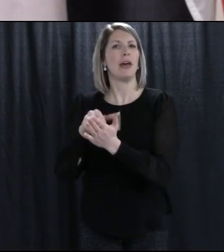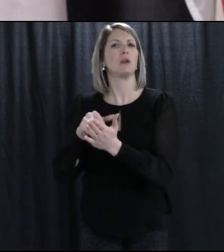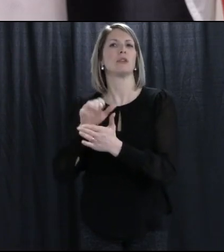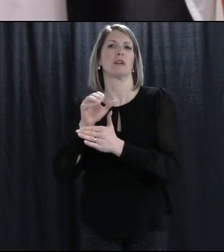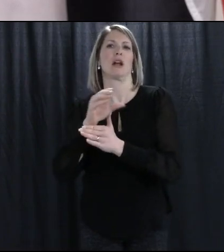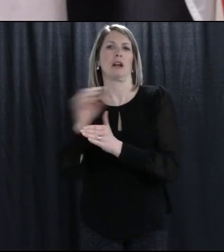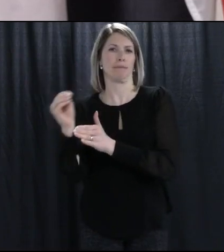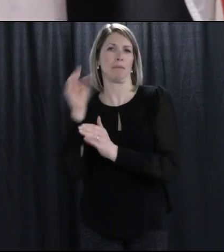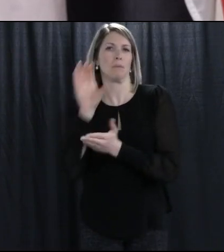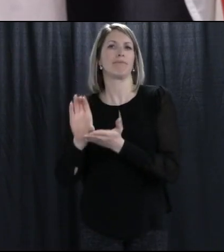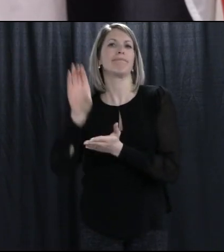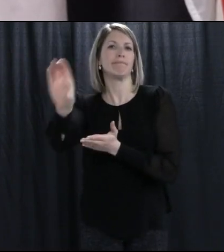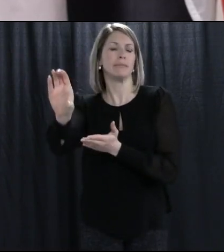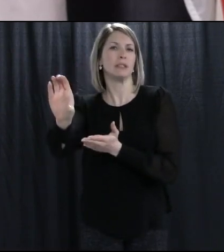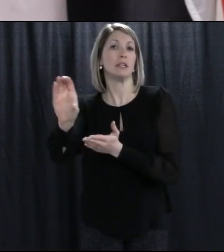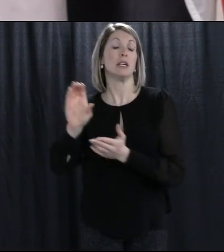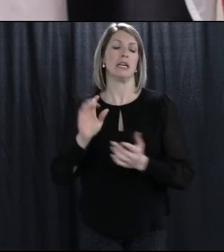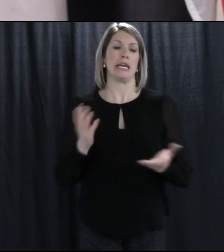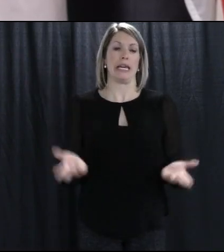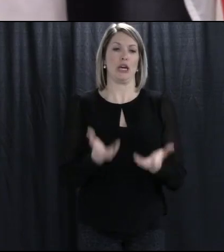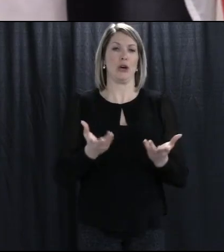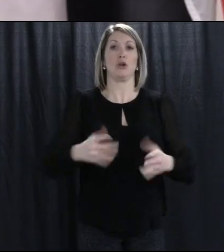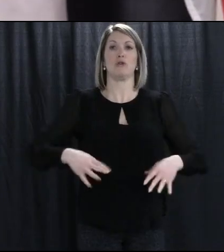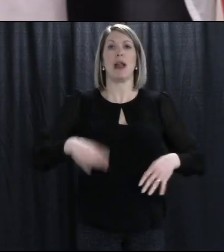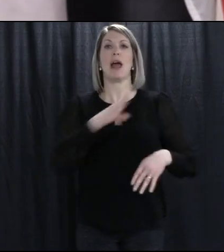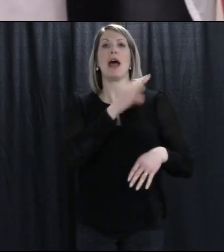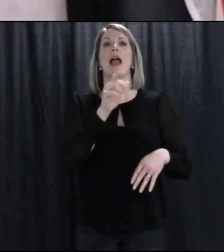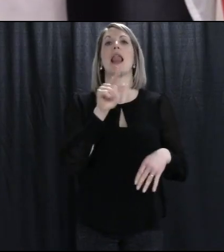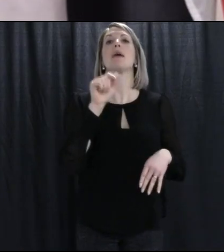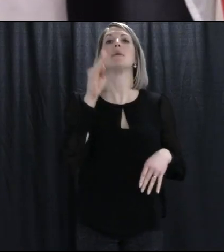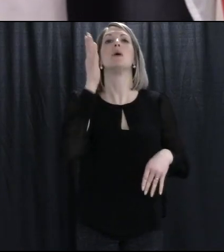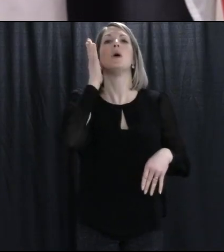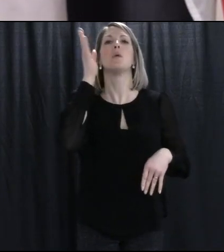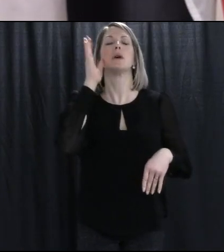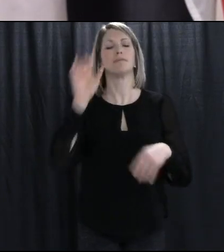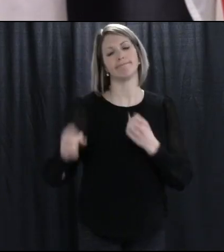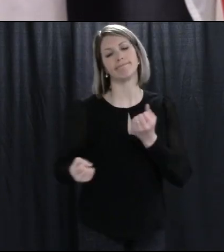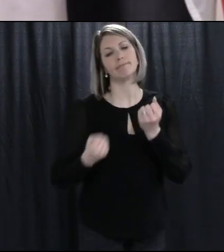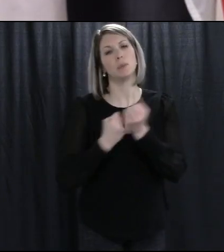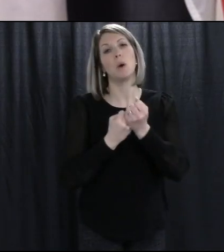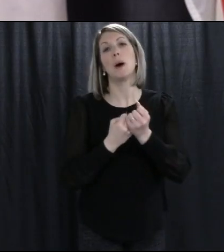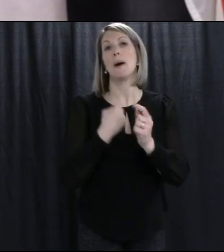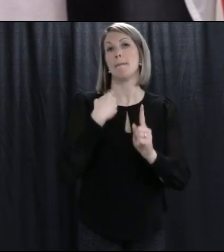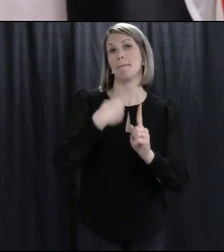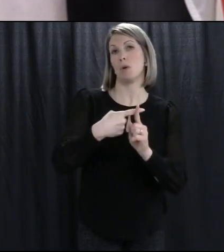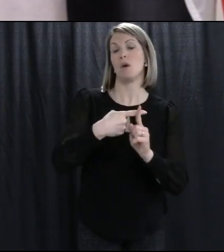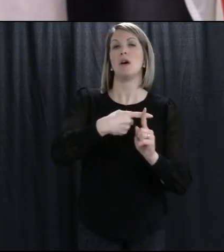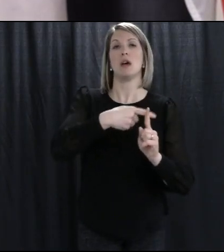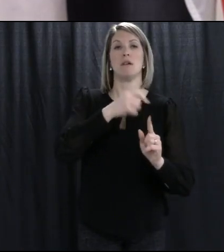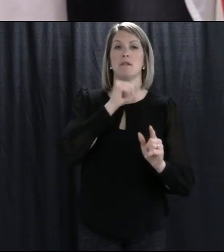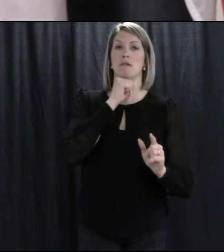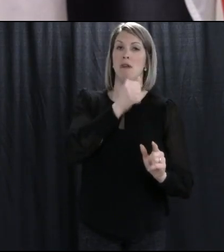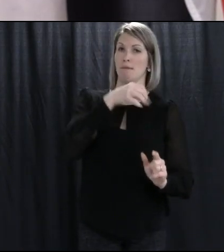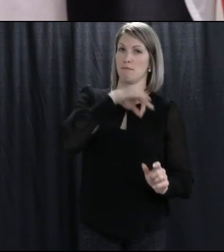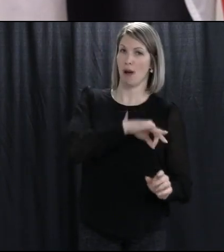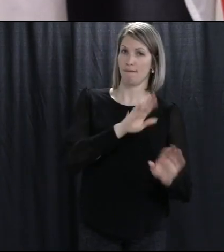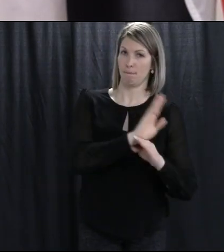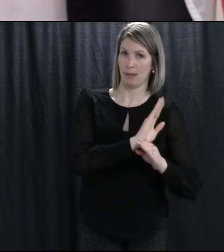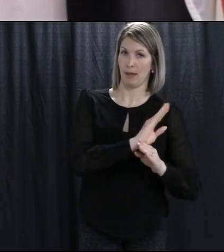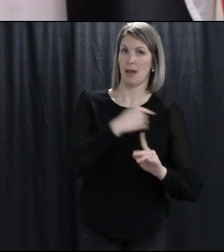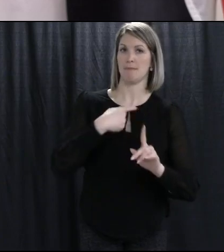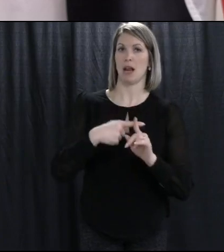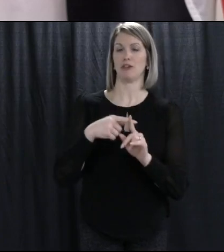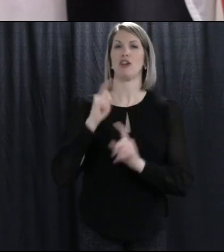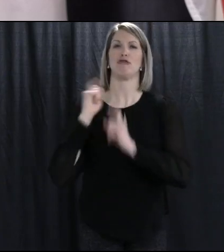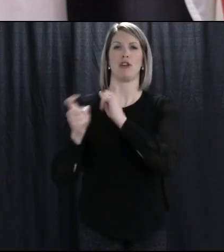but also important, the nonprofit organizations and charities are included. There's new changes to